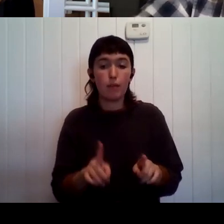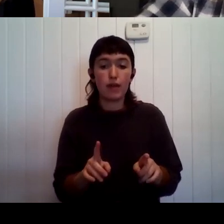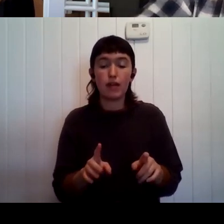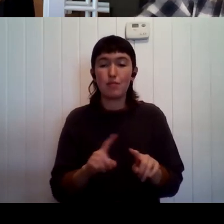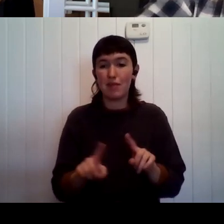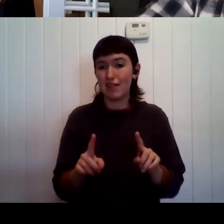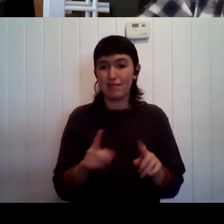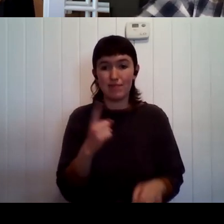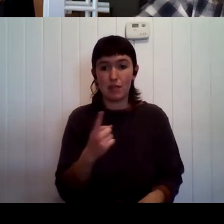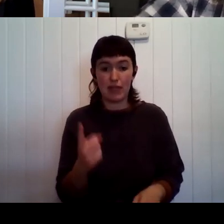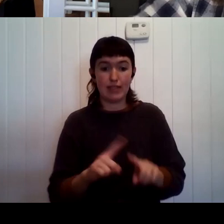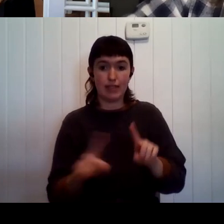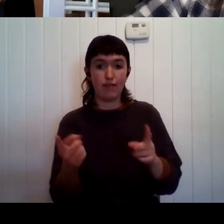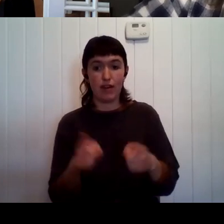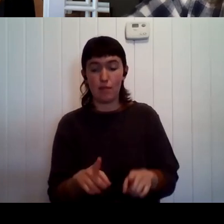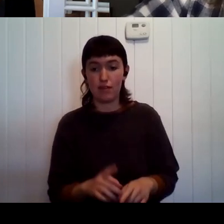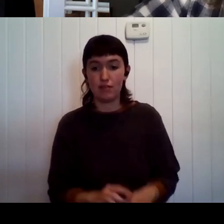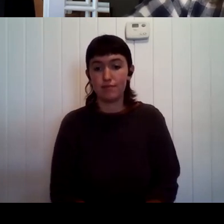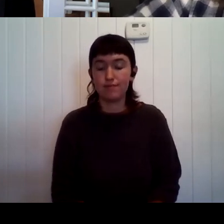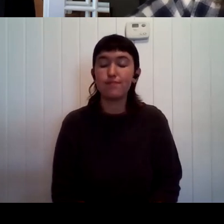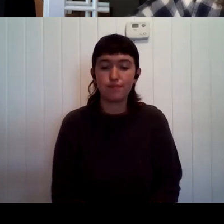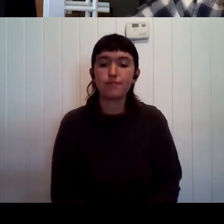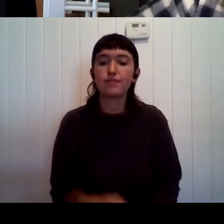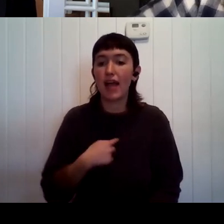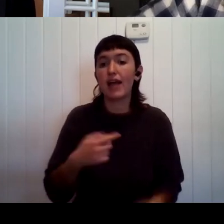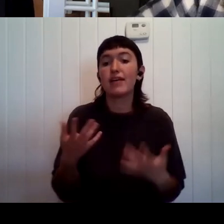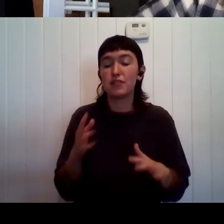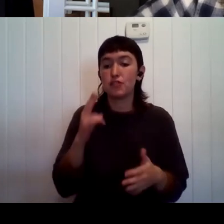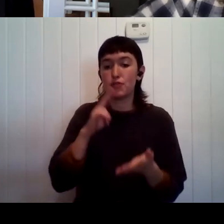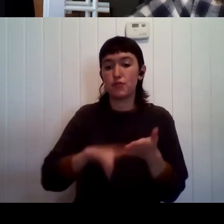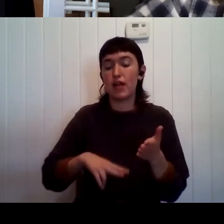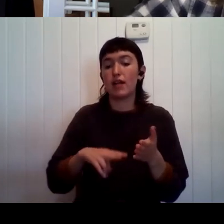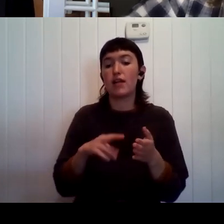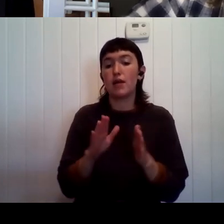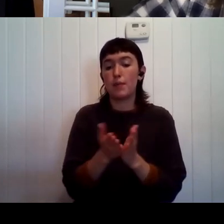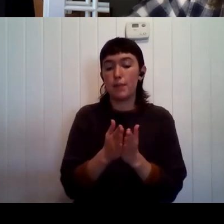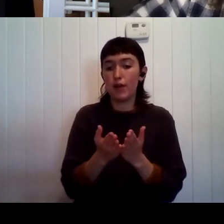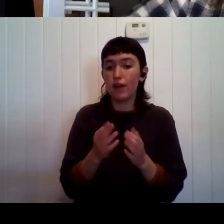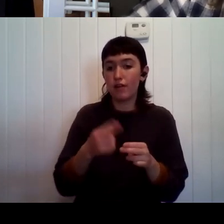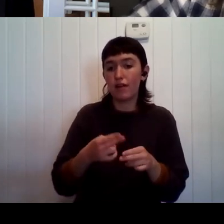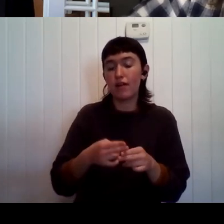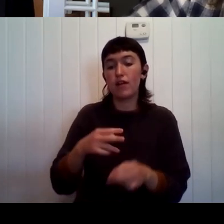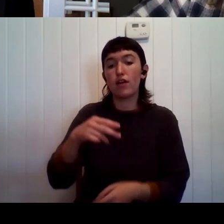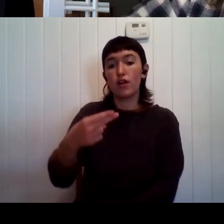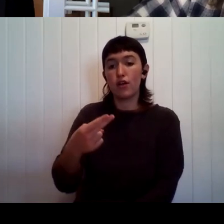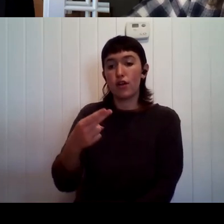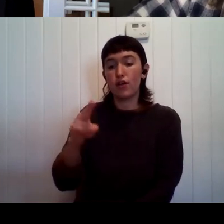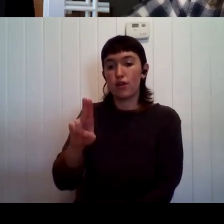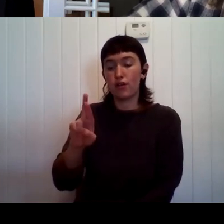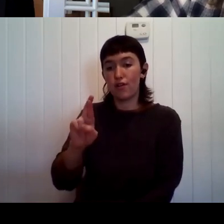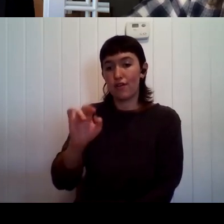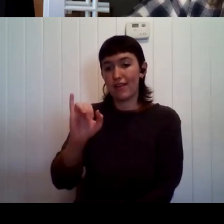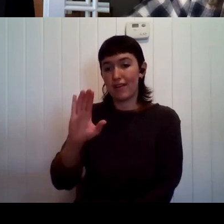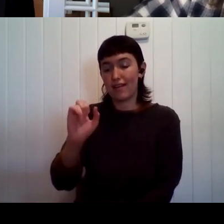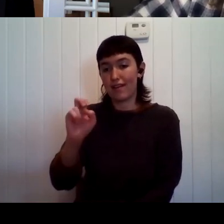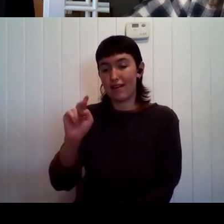I read a book about this called Hurricane Lizards and Plastic Squid. It's